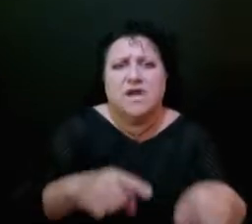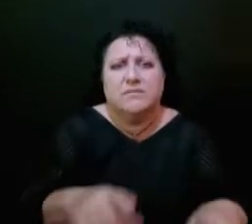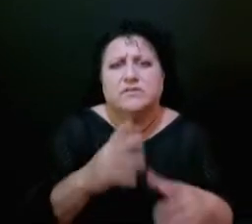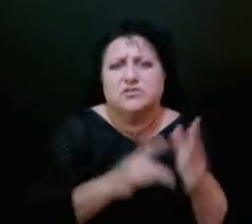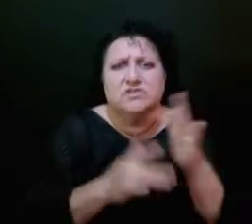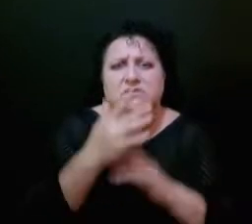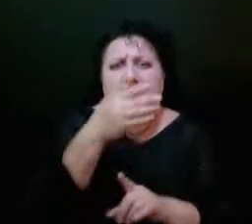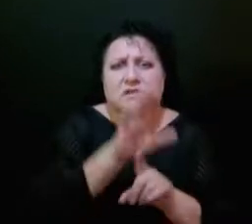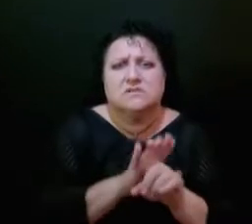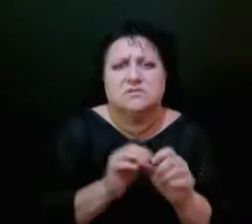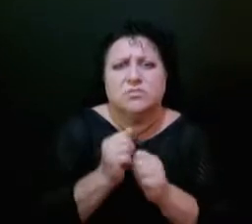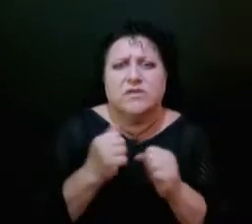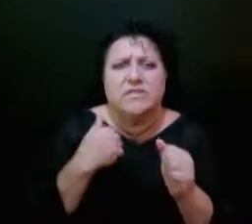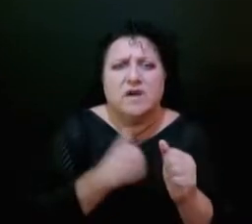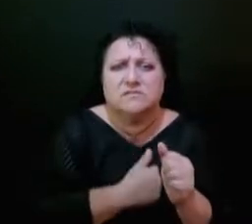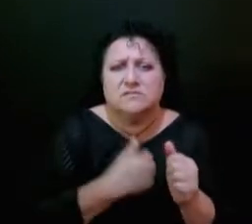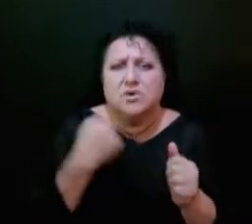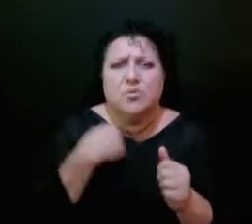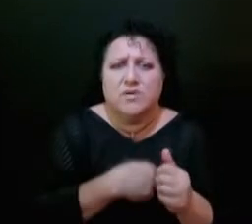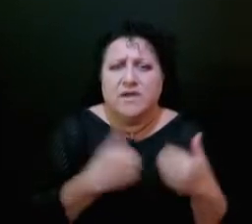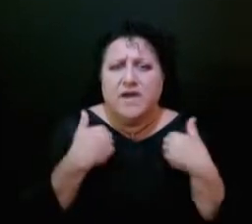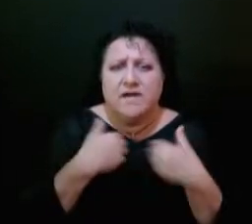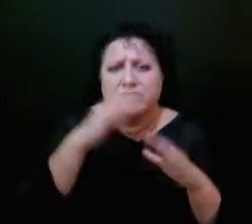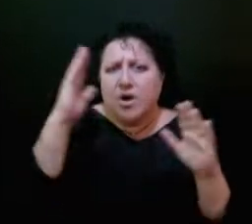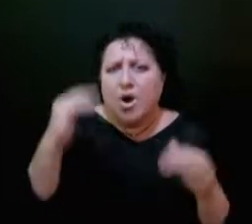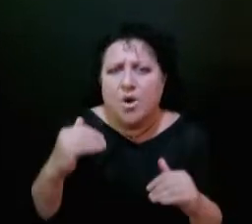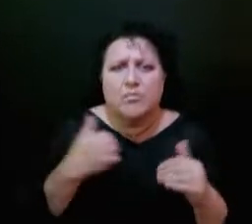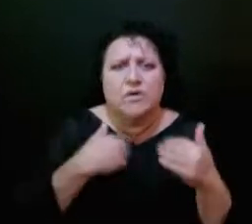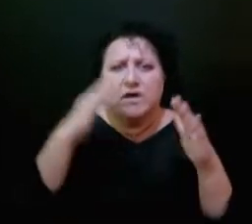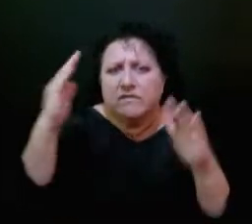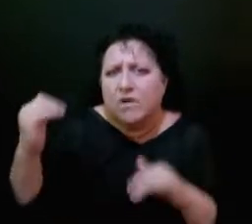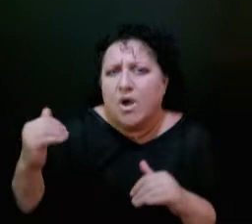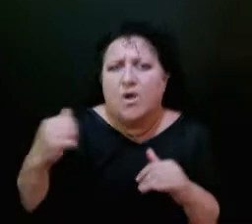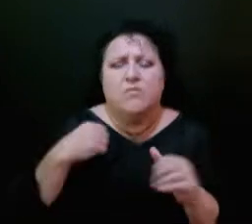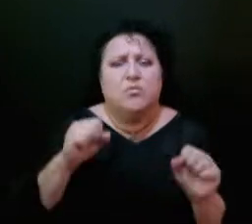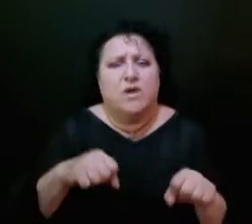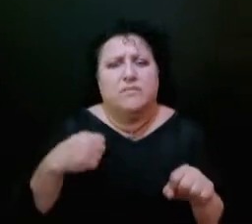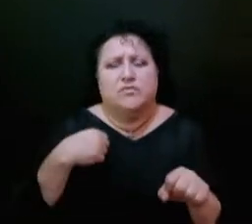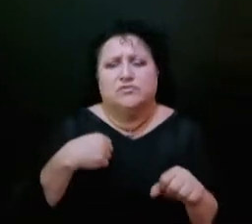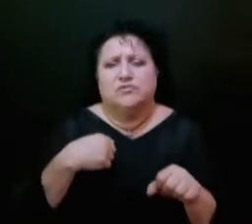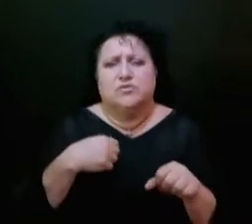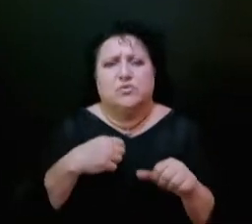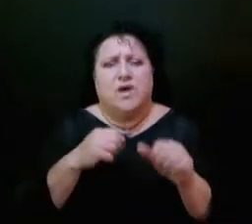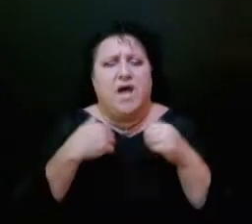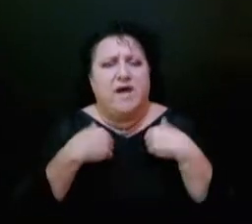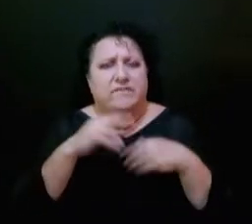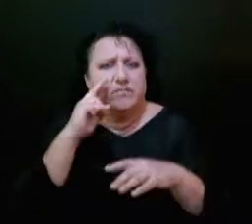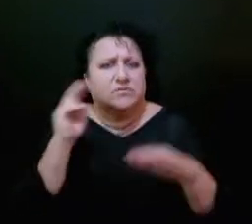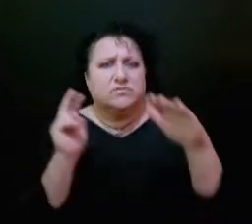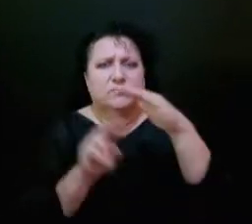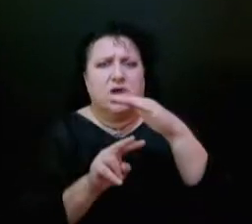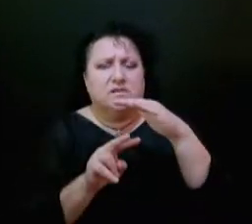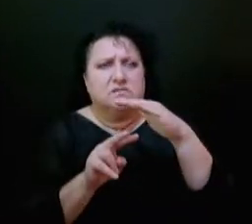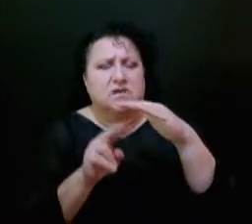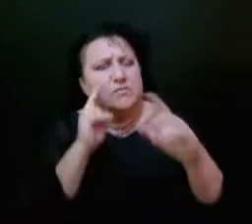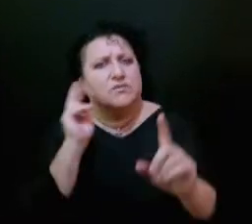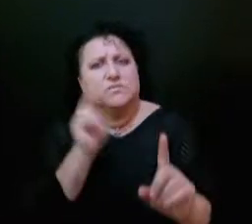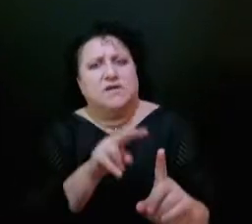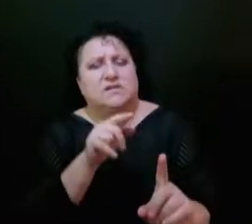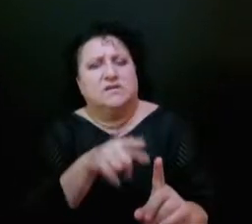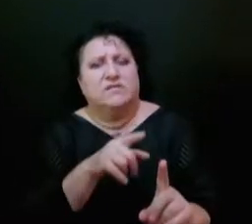amen? And so we have a hope. We have a hope. We're able to keep a focused perspective. And how do we do